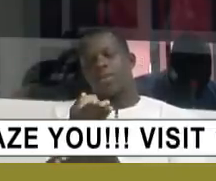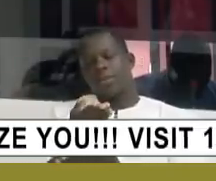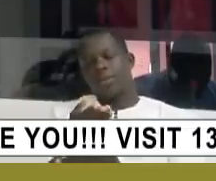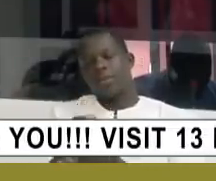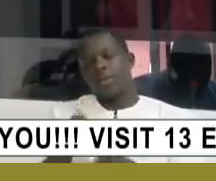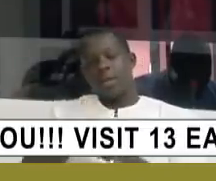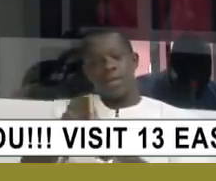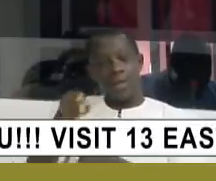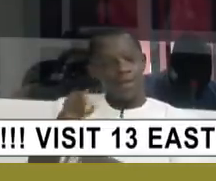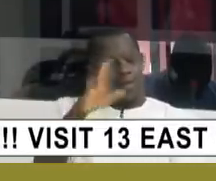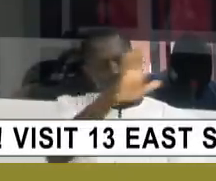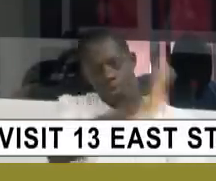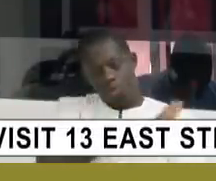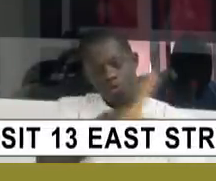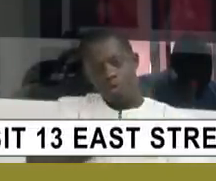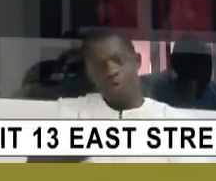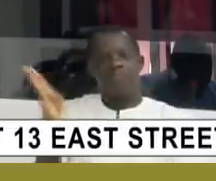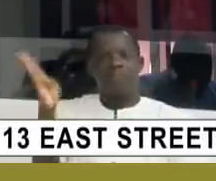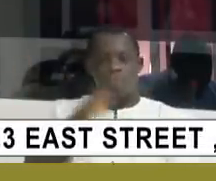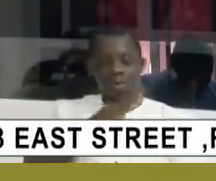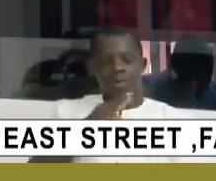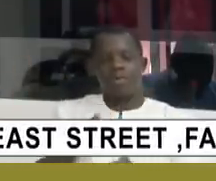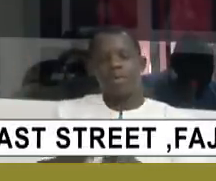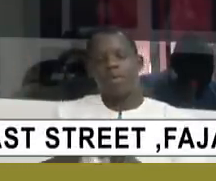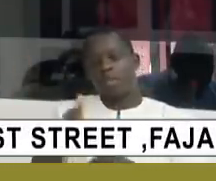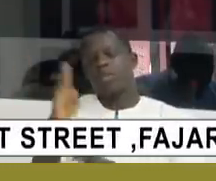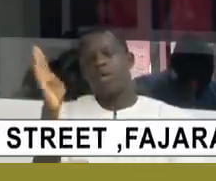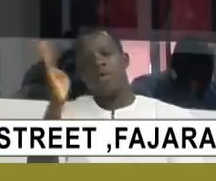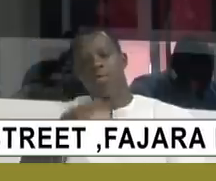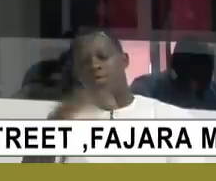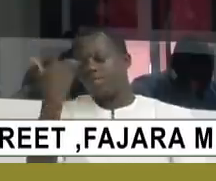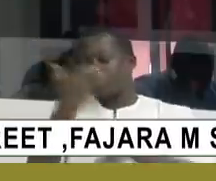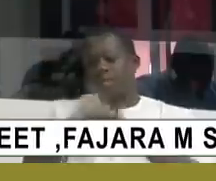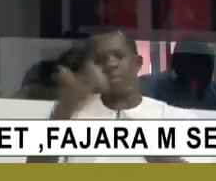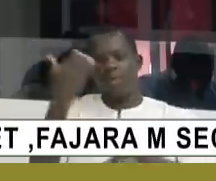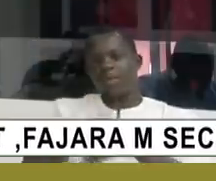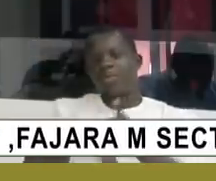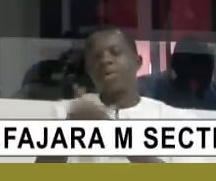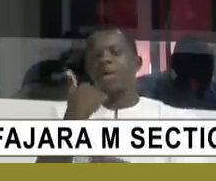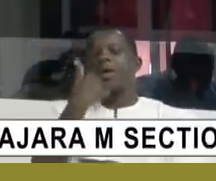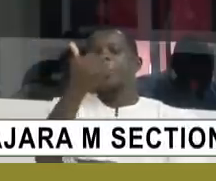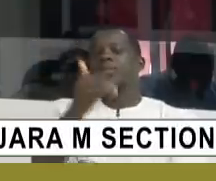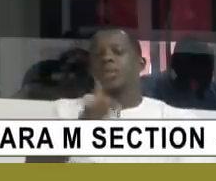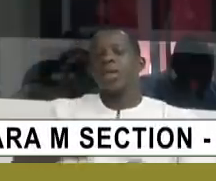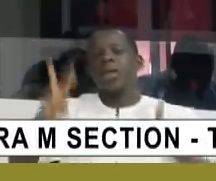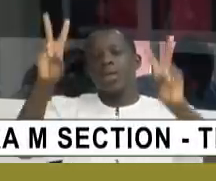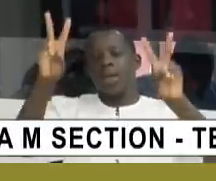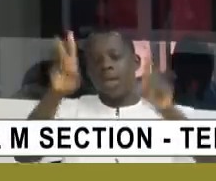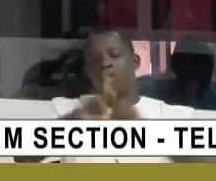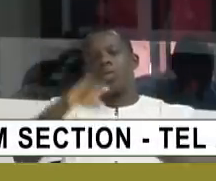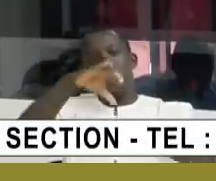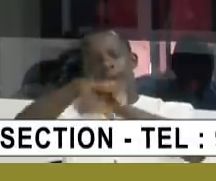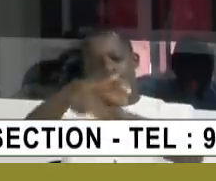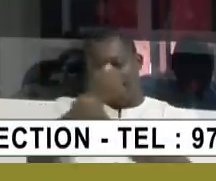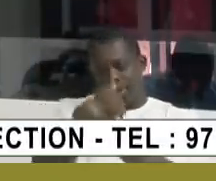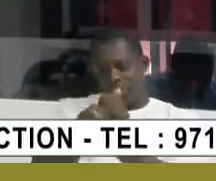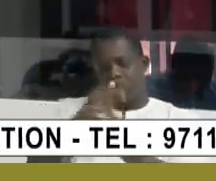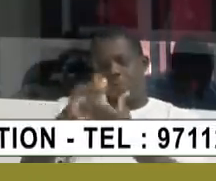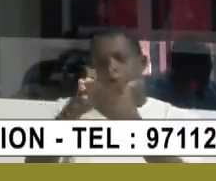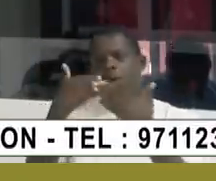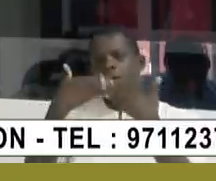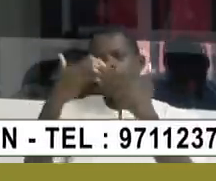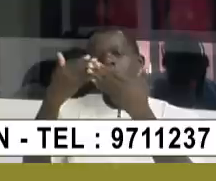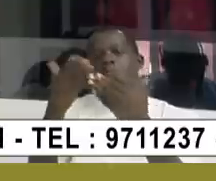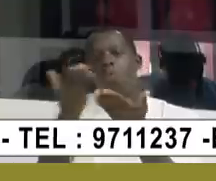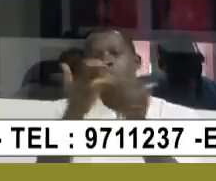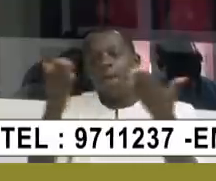is false in your view. That is false. I never asked Yaya Jame to arrest or tell him, why can't